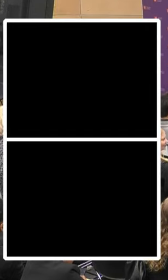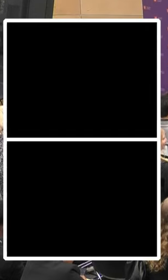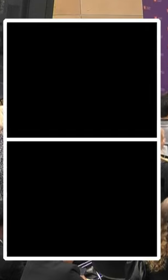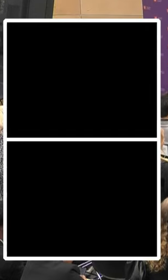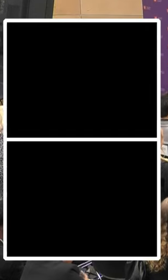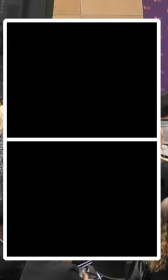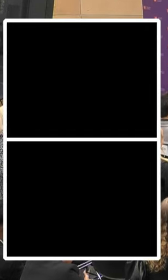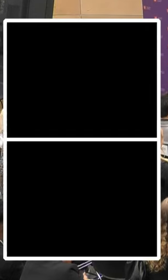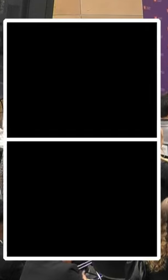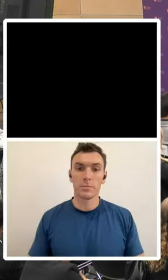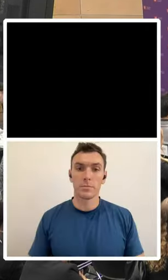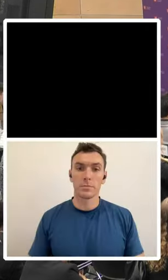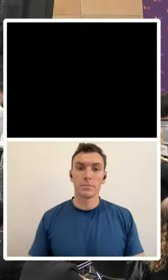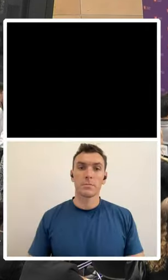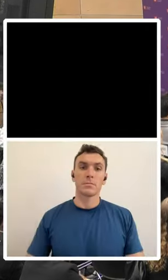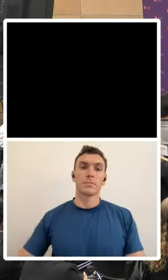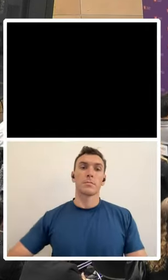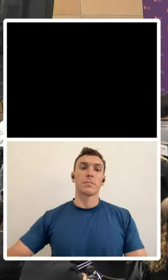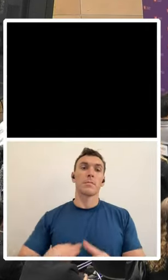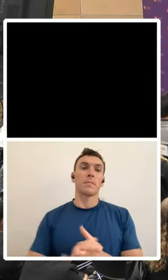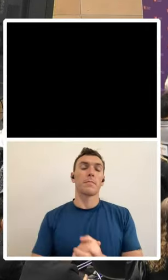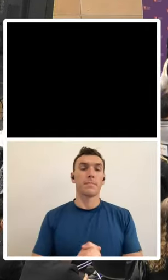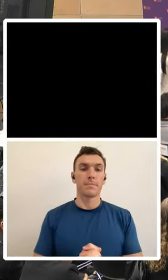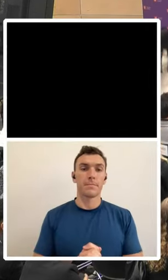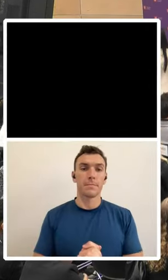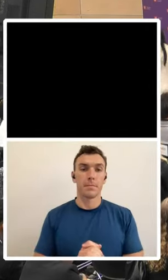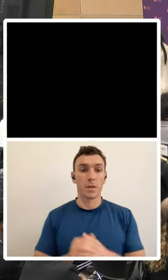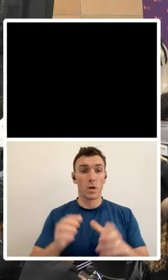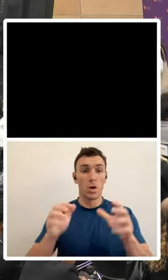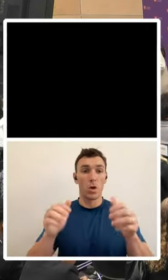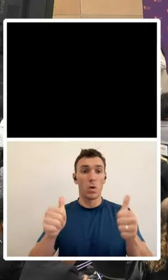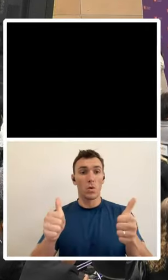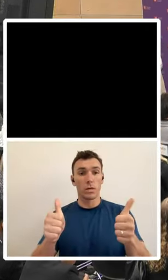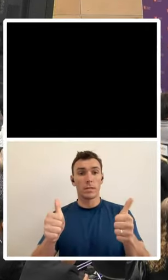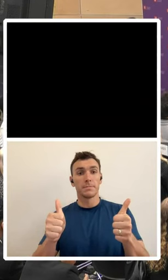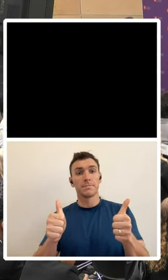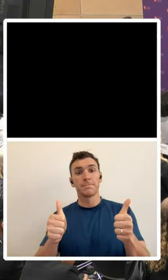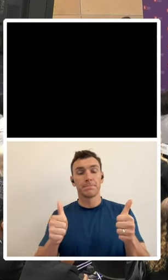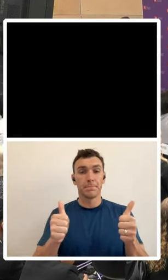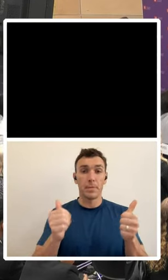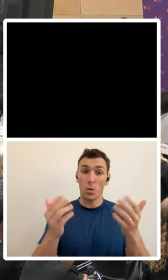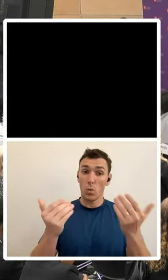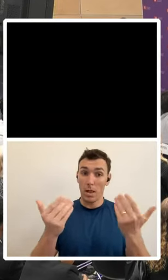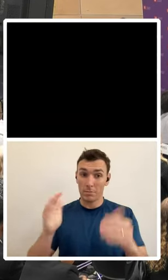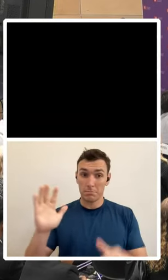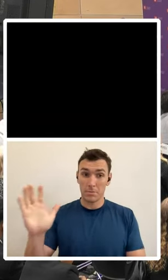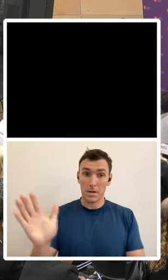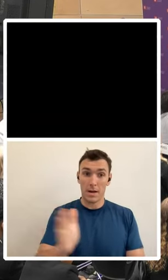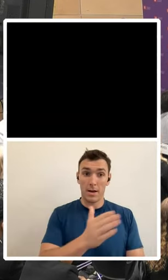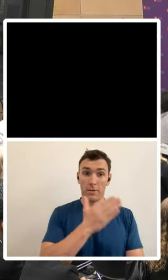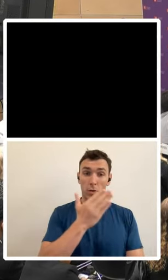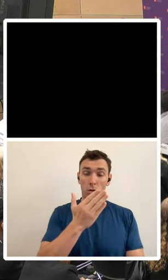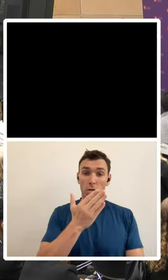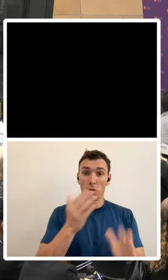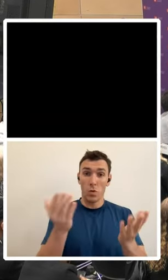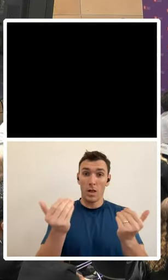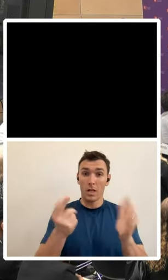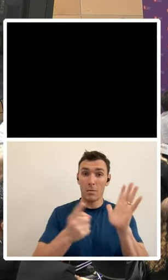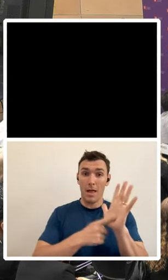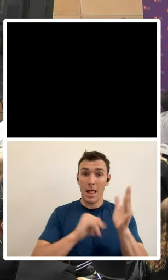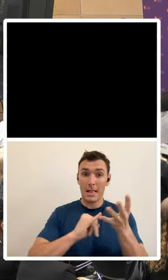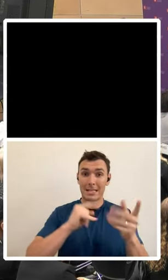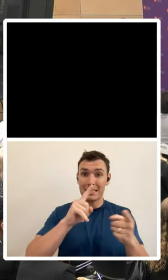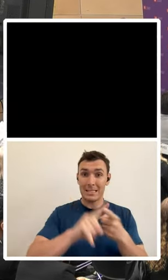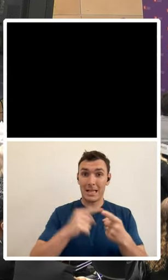Okay, welcome everybody. Welcome to the LSE for this hybrid event. And we have many fantastic events at the LSE, but